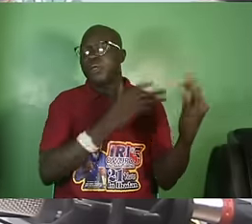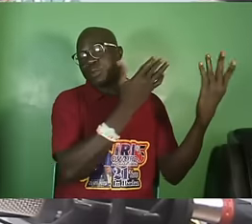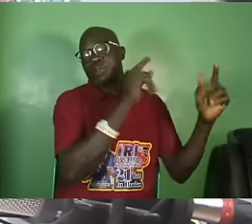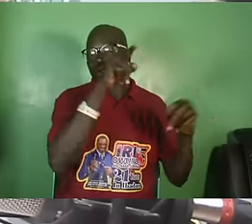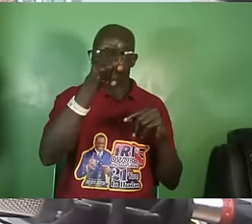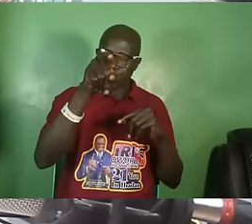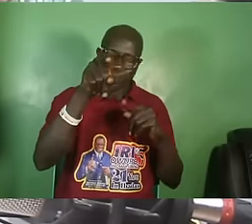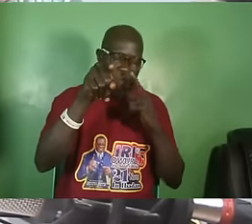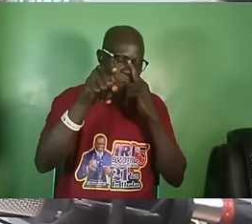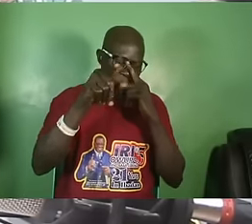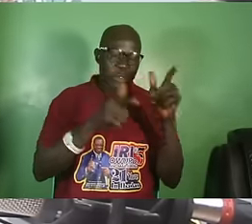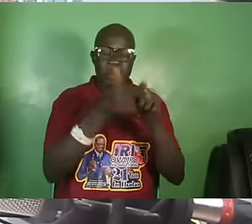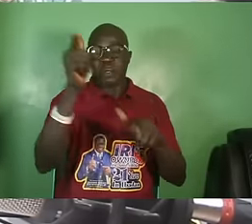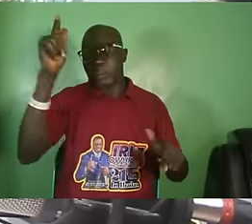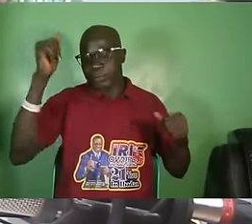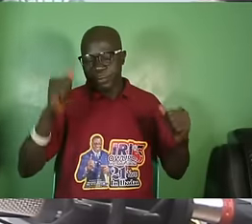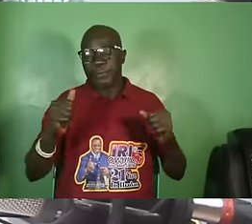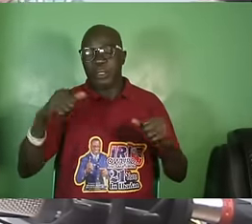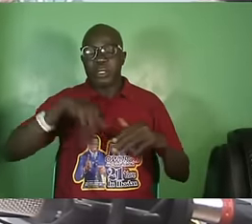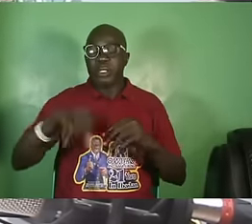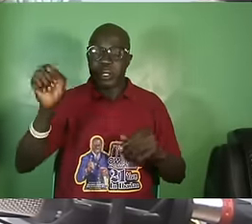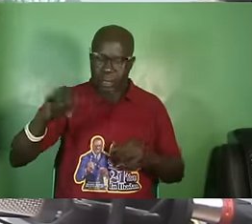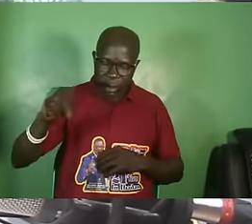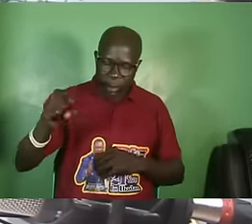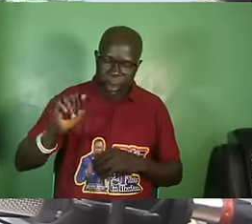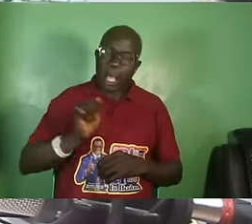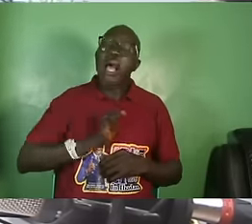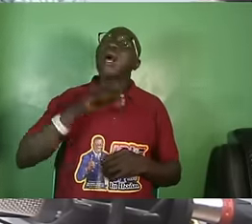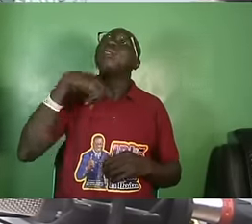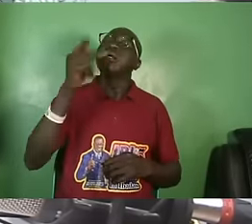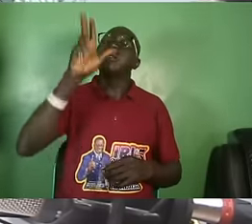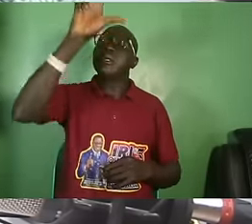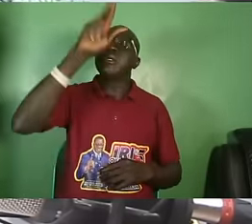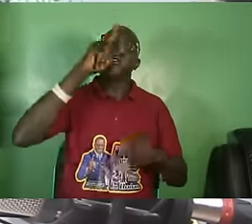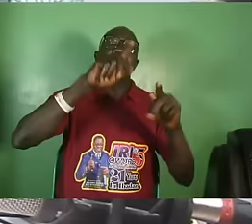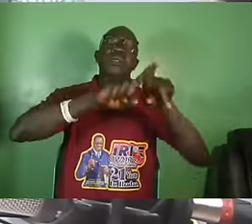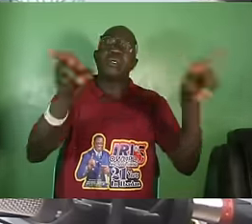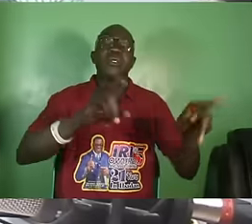I'm expecting you. You need to be powerful. Yes. I said